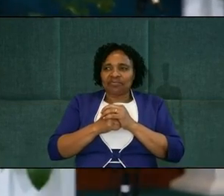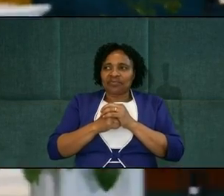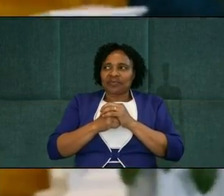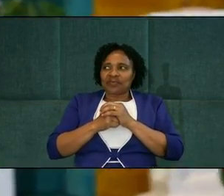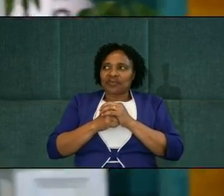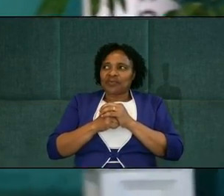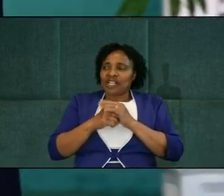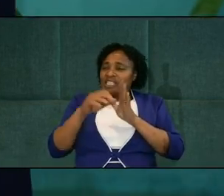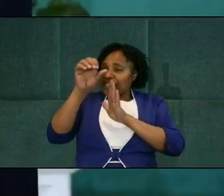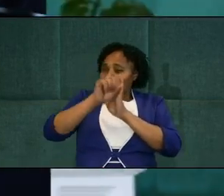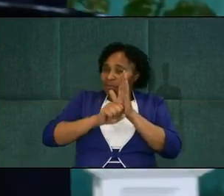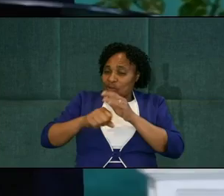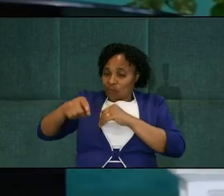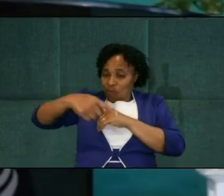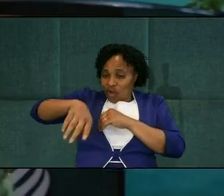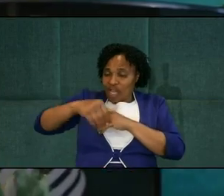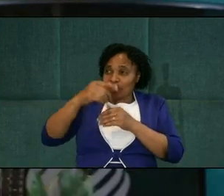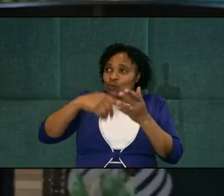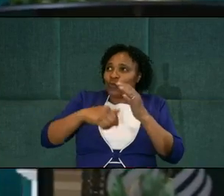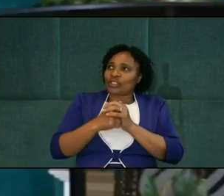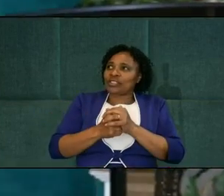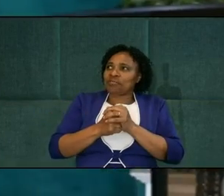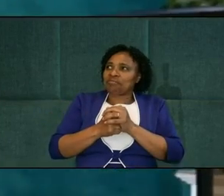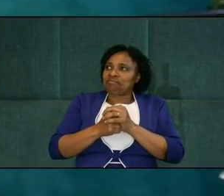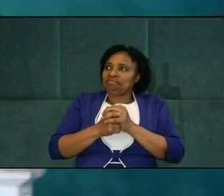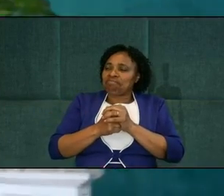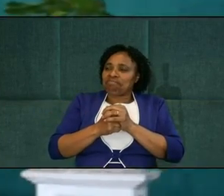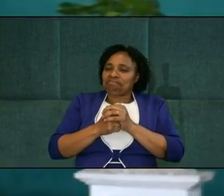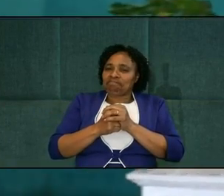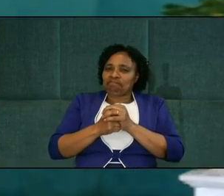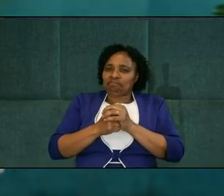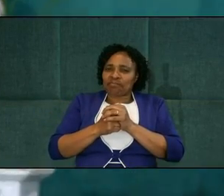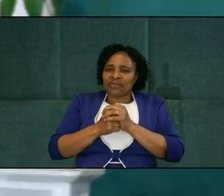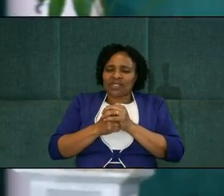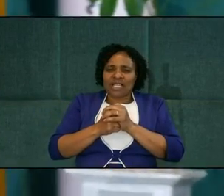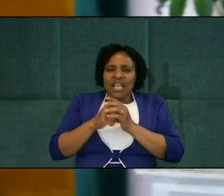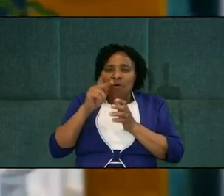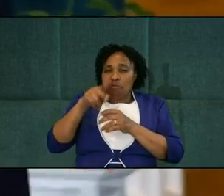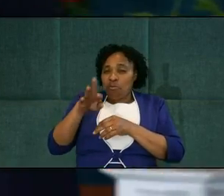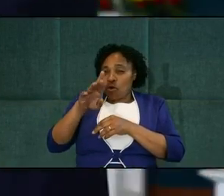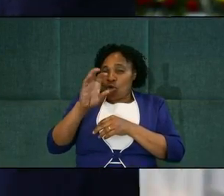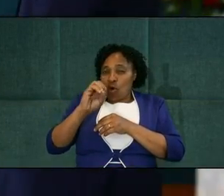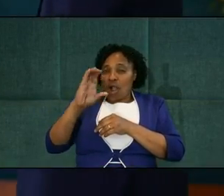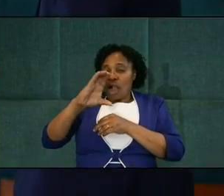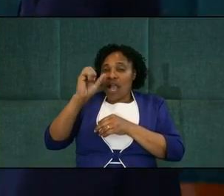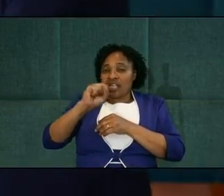big subject for us on Monday evening, why some people will not make it home because of